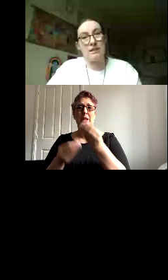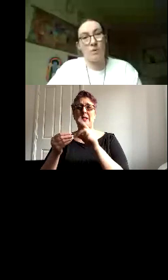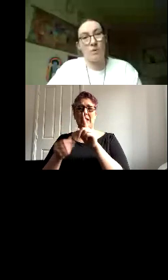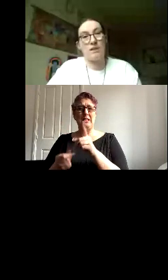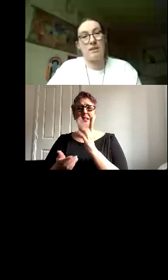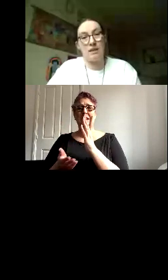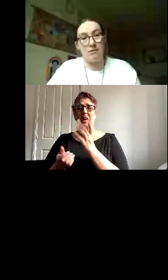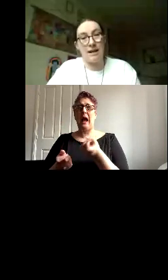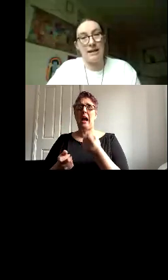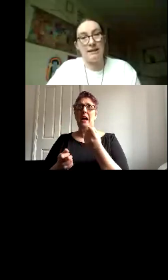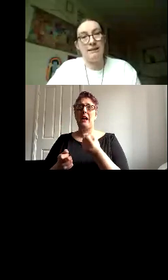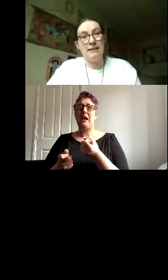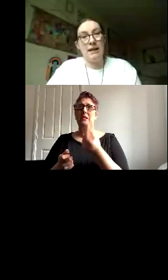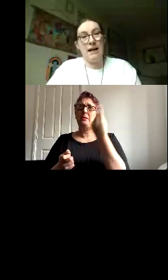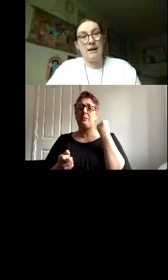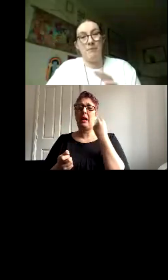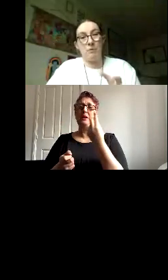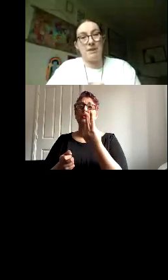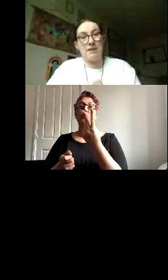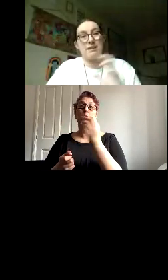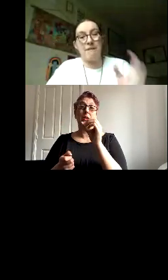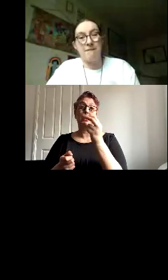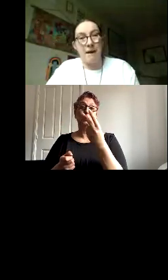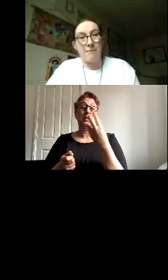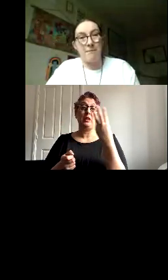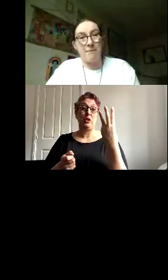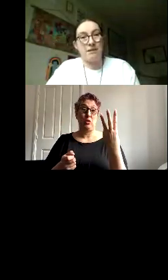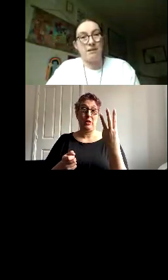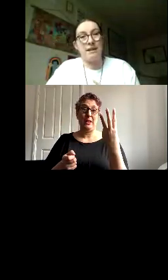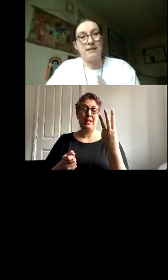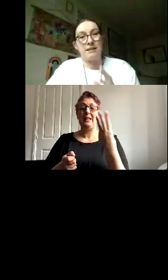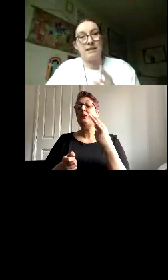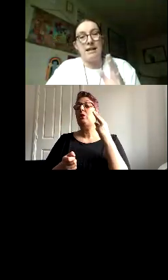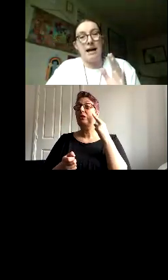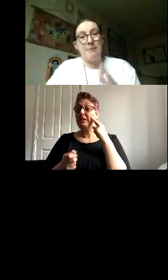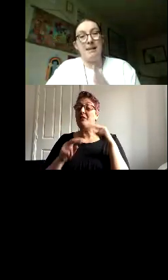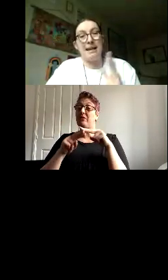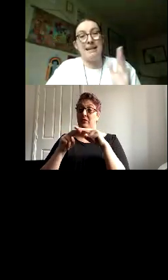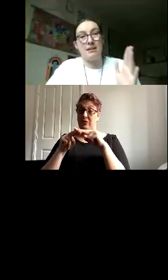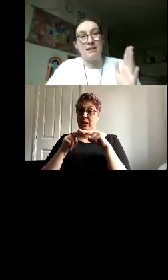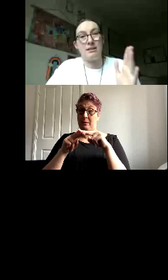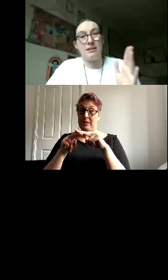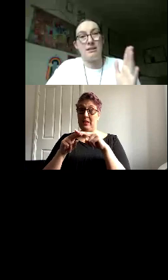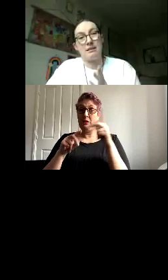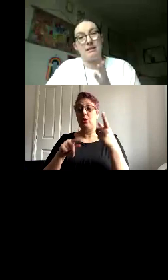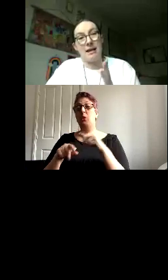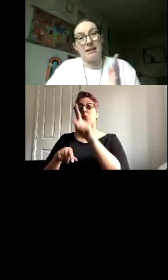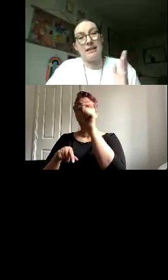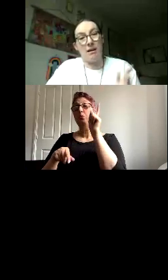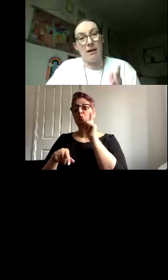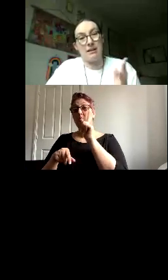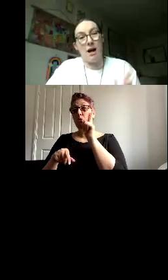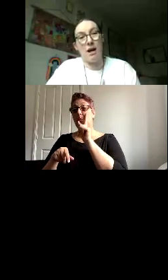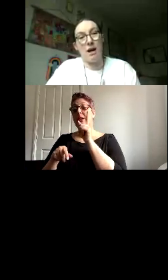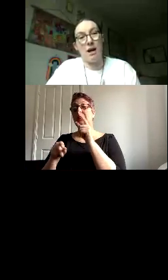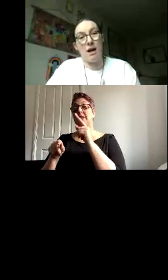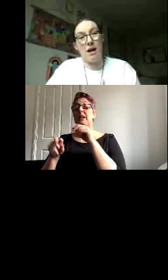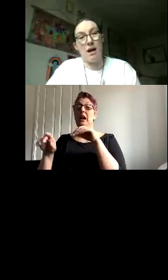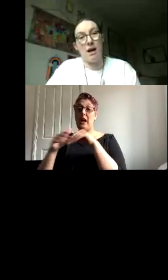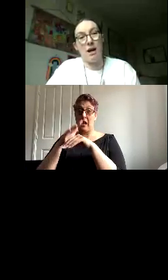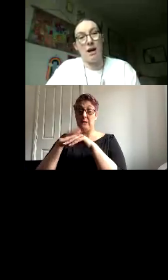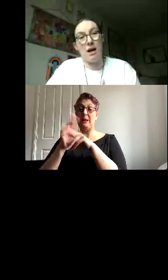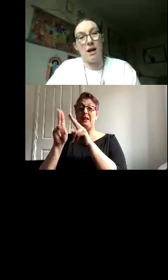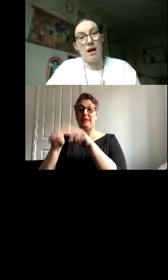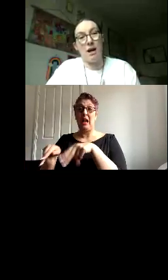in 2023 with this deaf family. So this lady's husband sadly died at home of